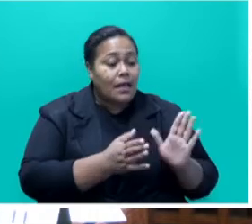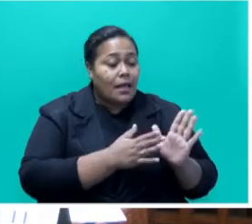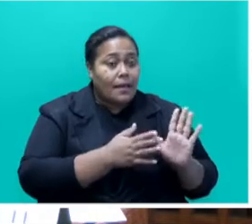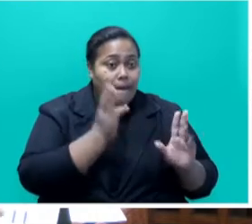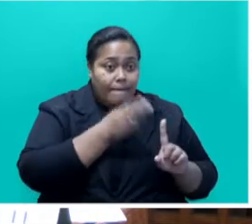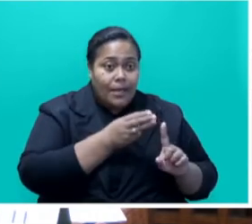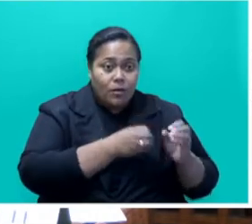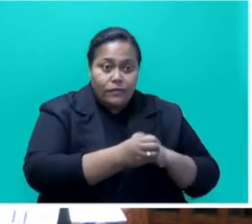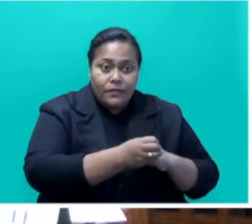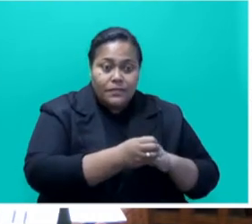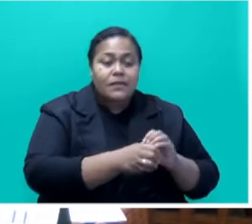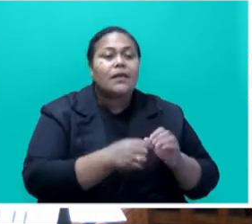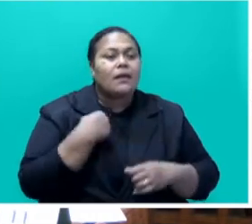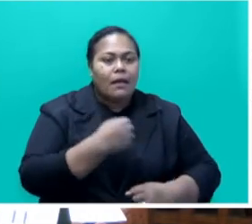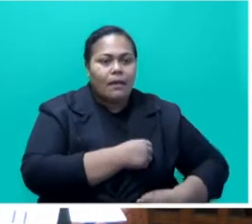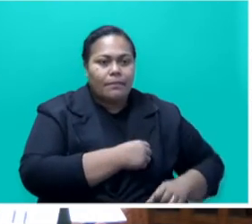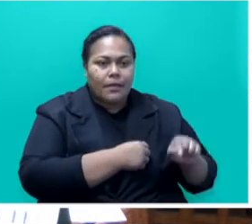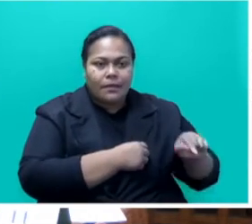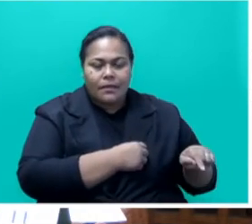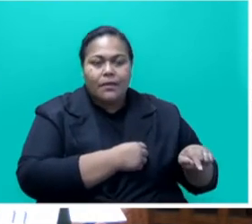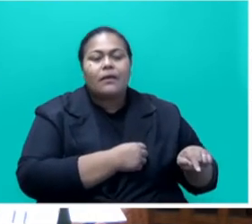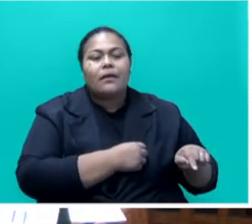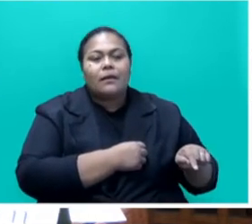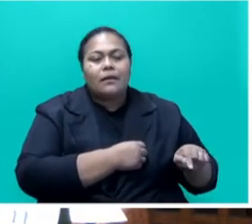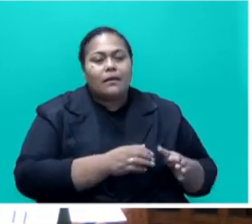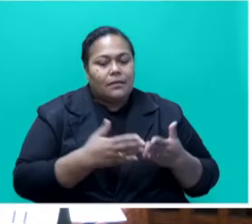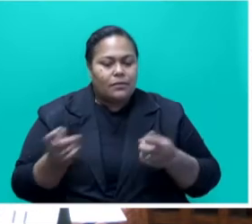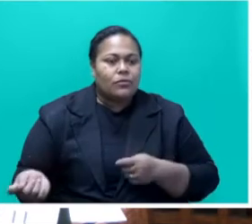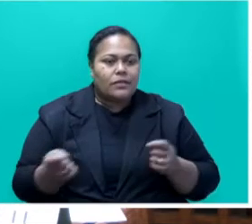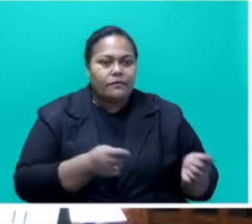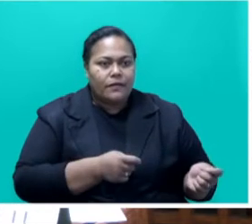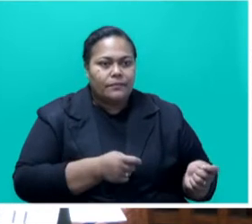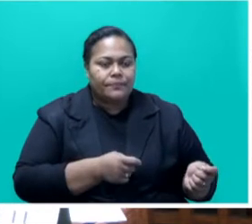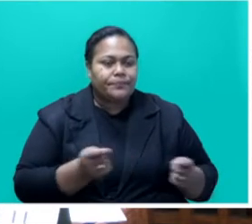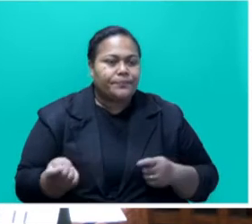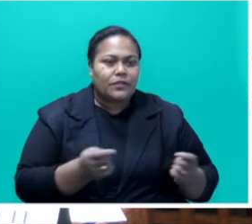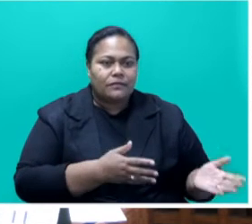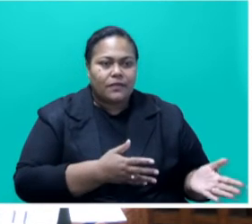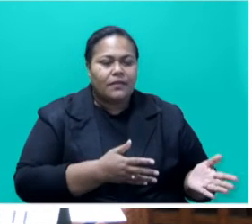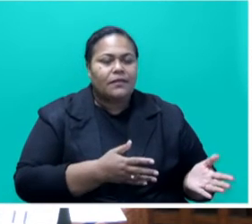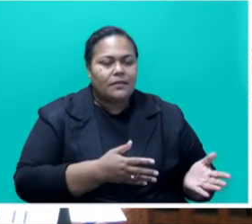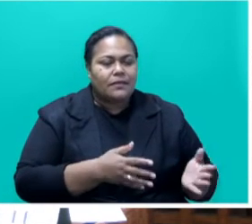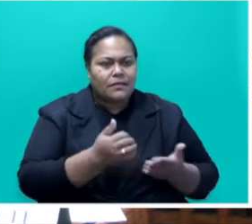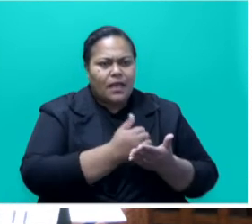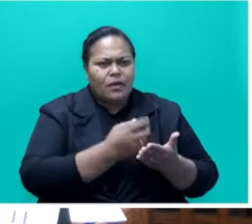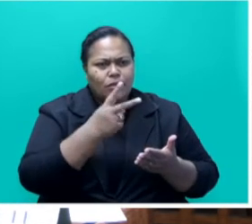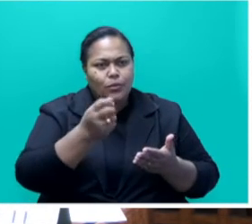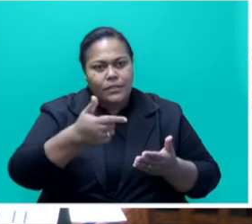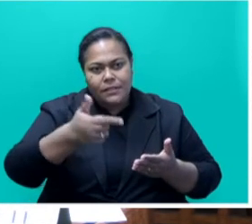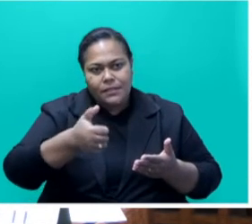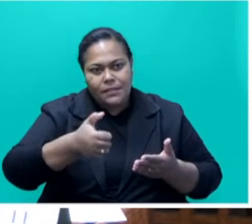stated, this account has been transferred to headquarters RFMF since 2016, Mr. Speaker,